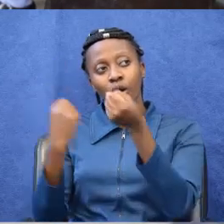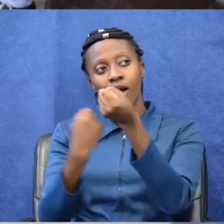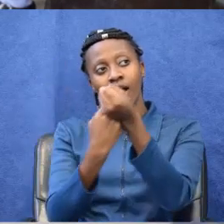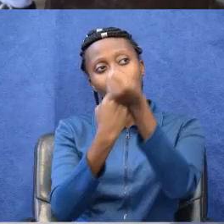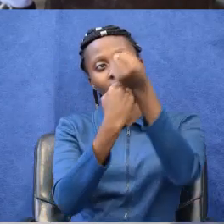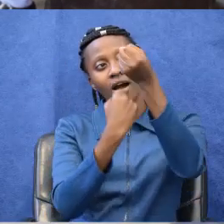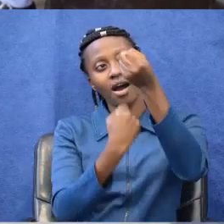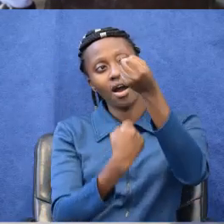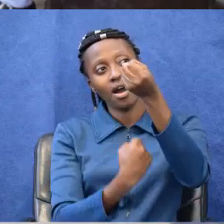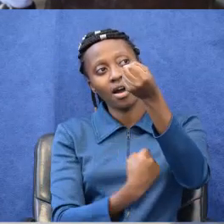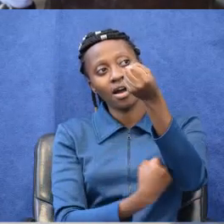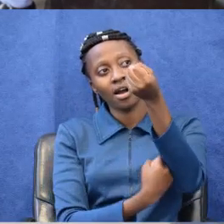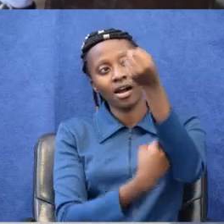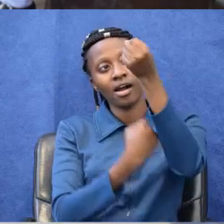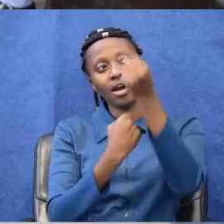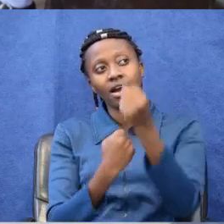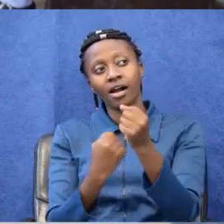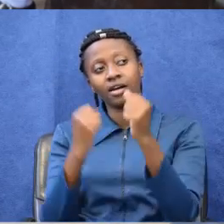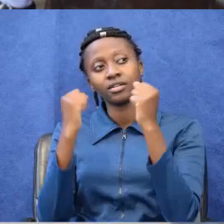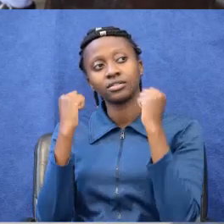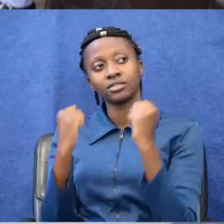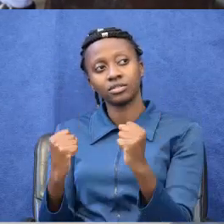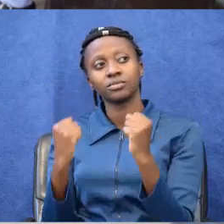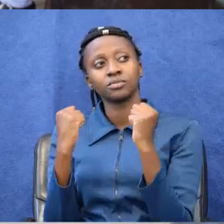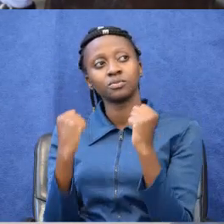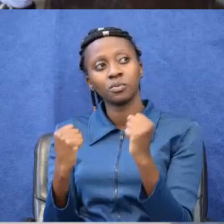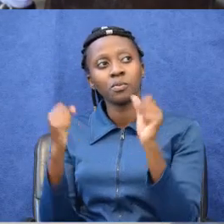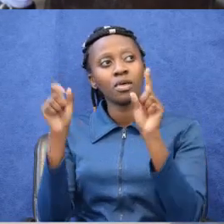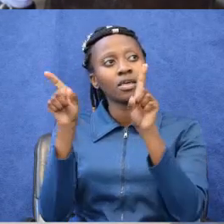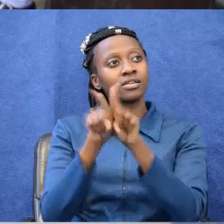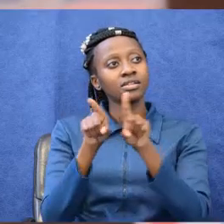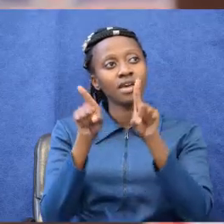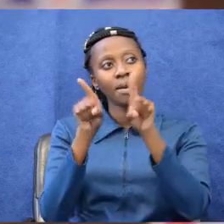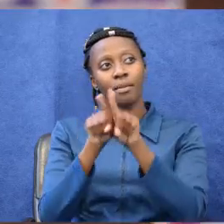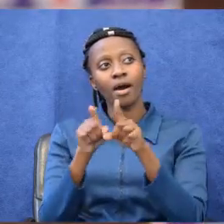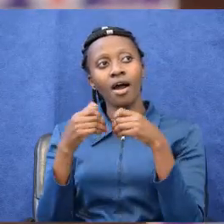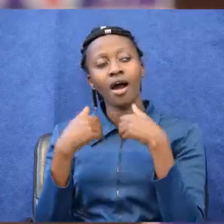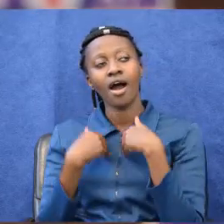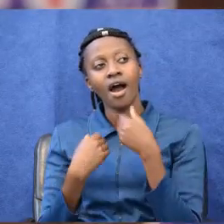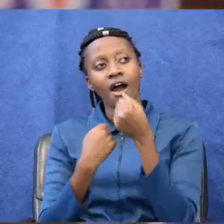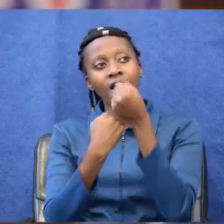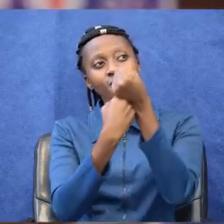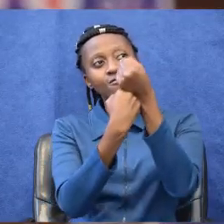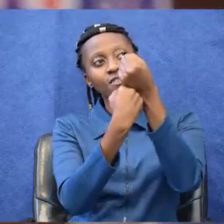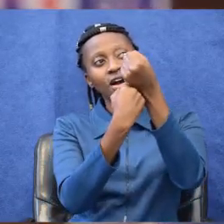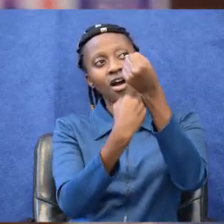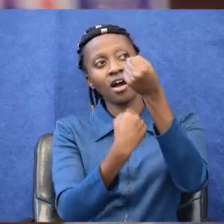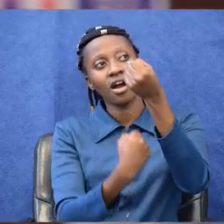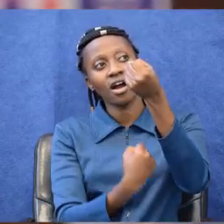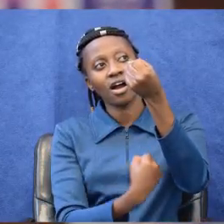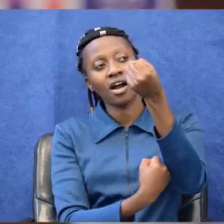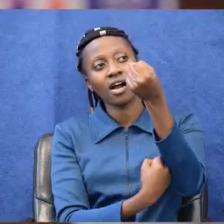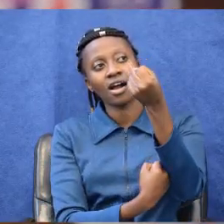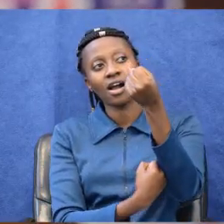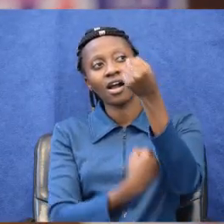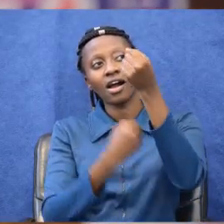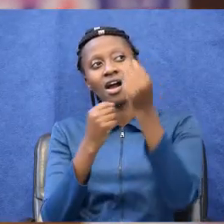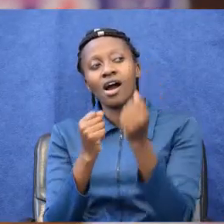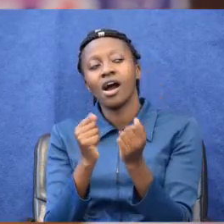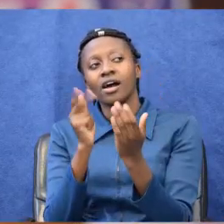anchor drift or firm remain? We have an anchor that keeps